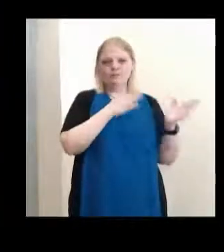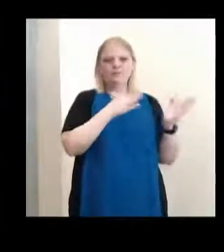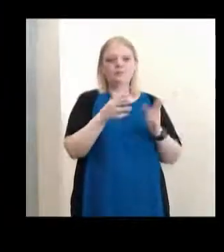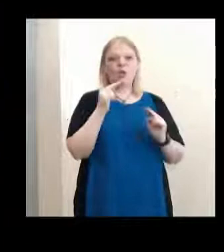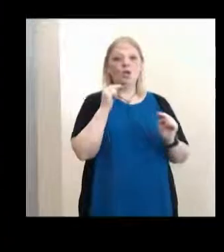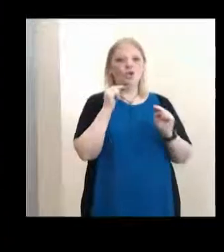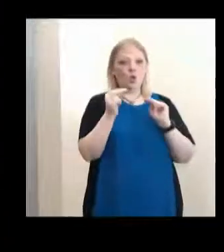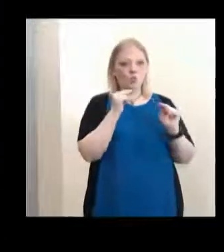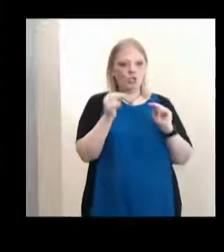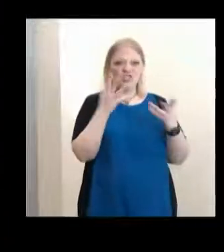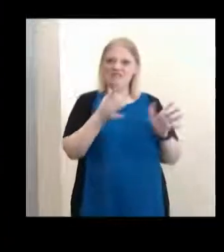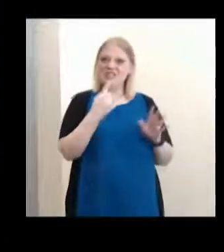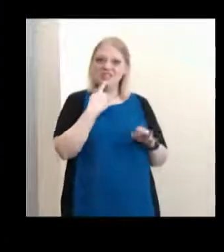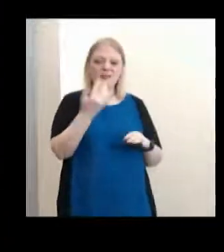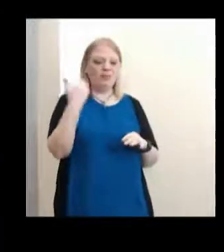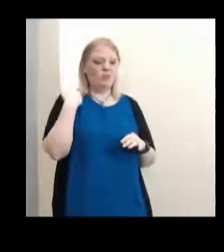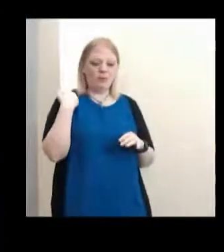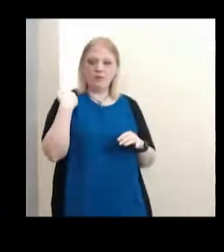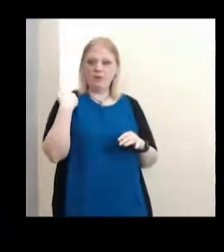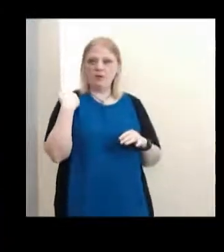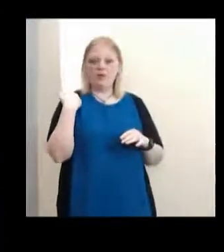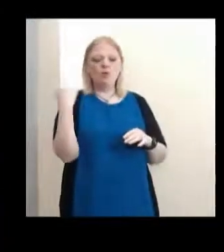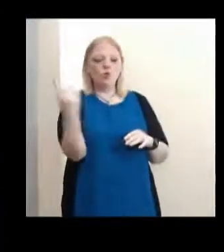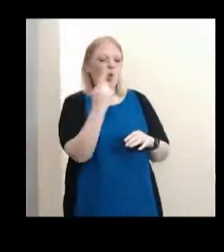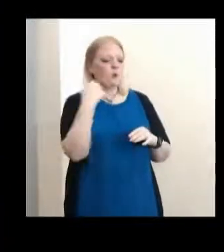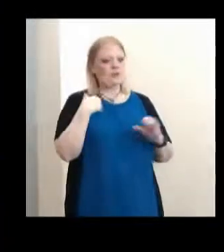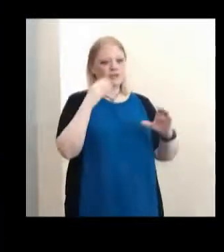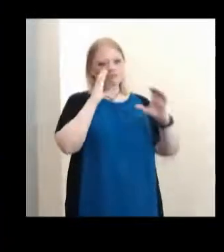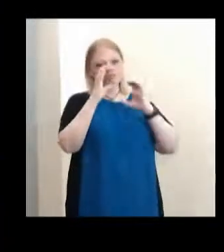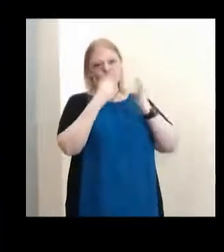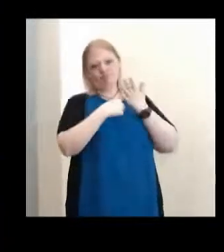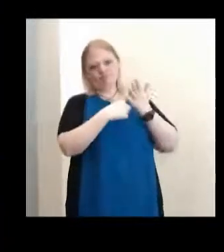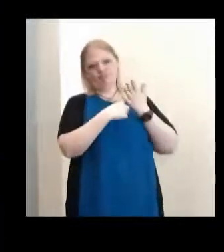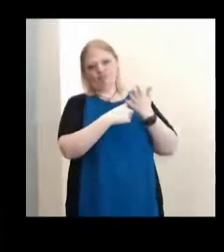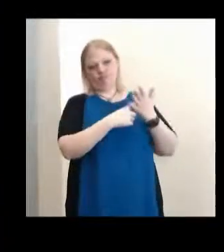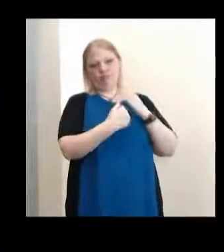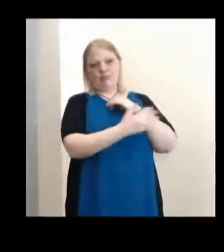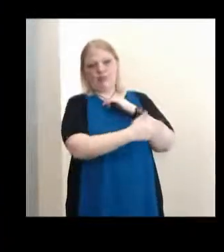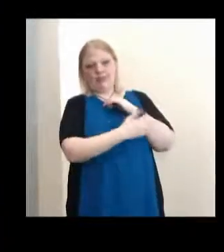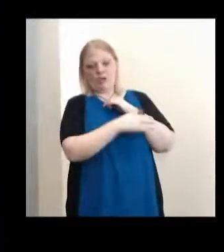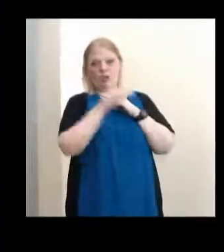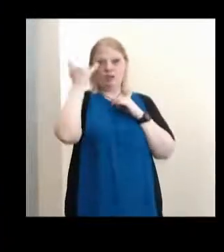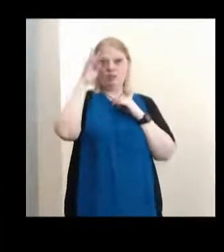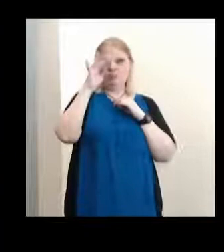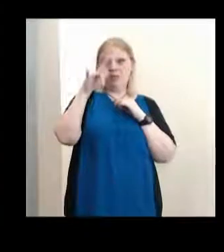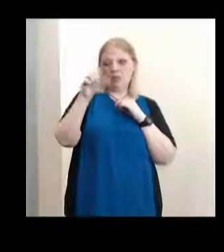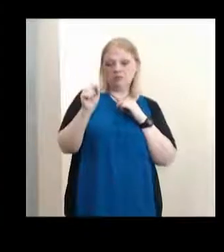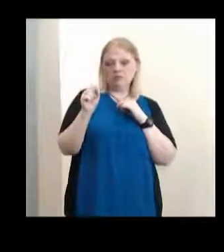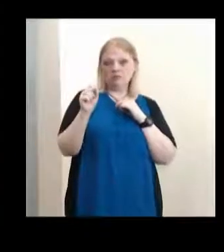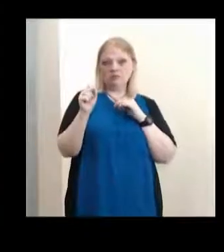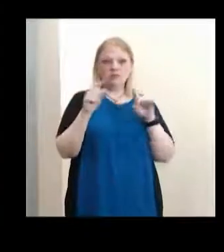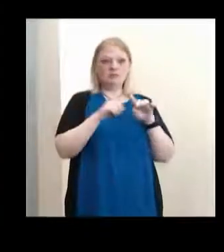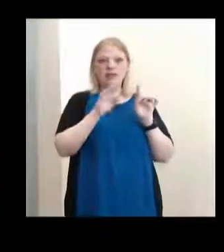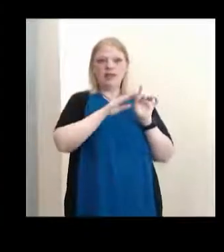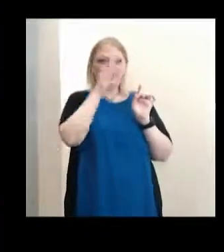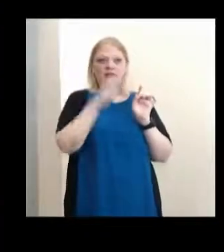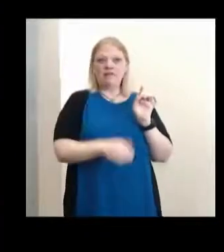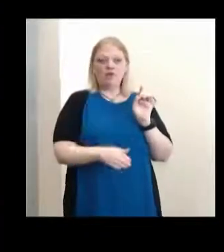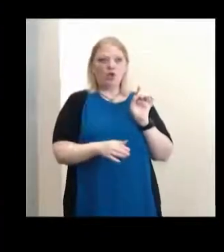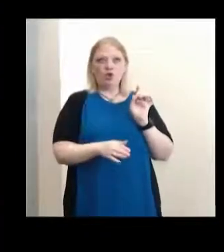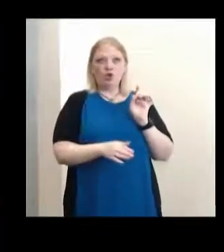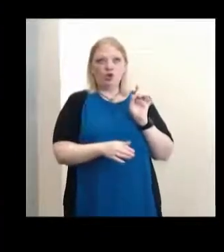I've said in the past, we always have conversations between the county and the Bills organization. We never go into the